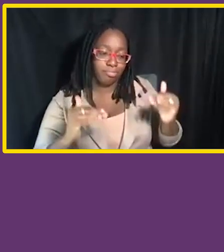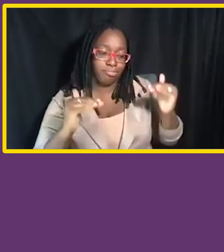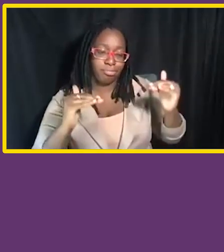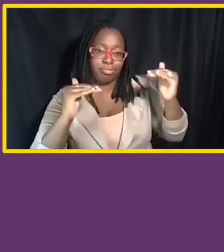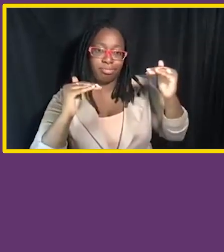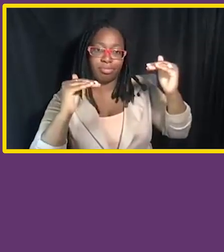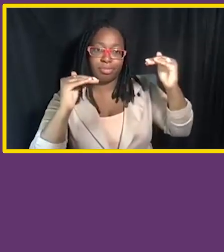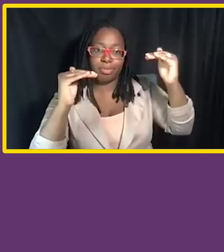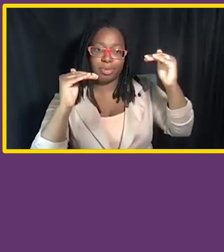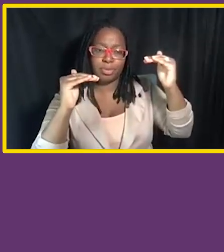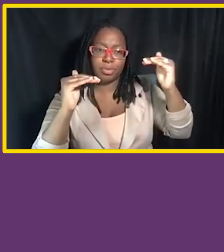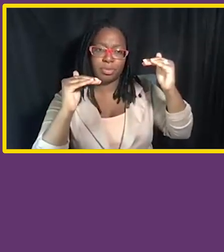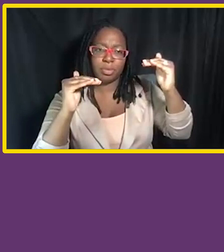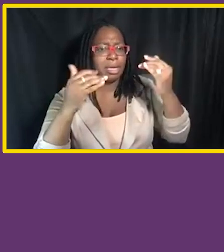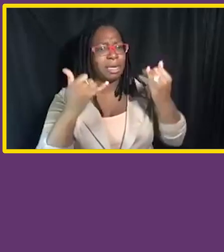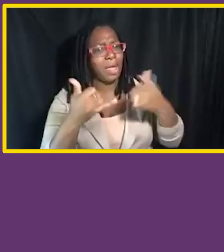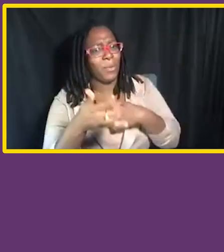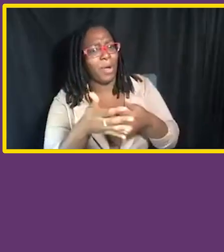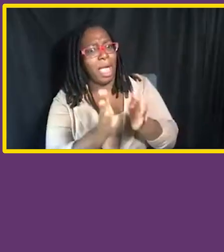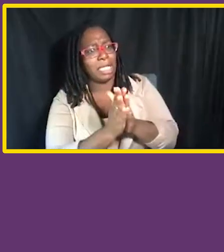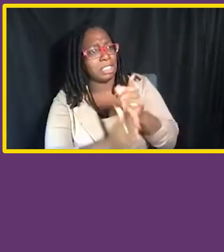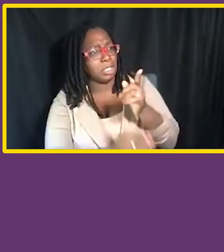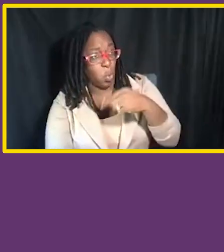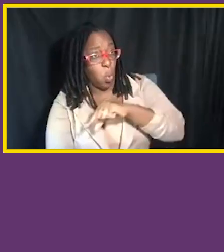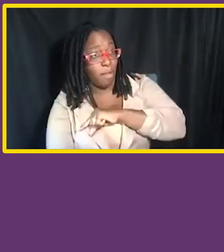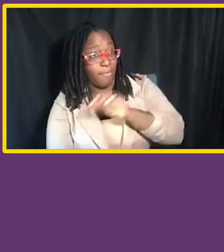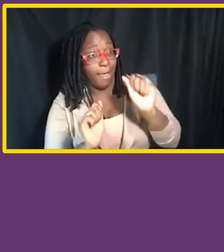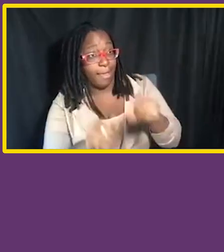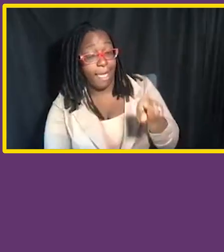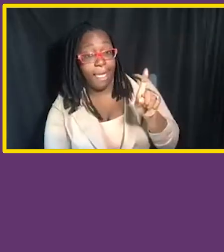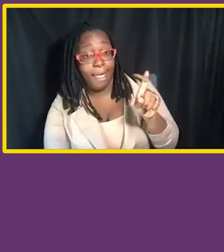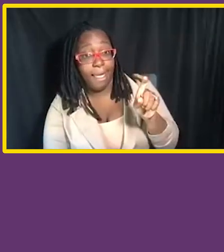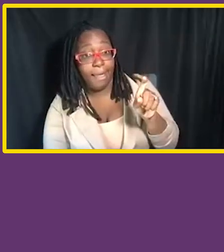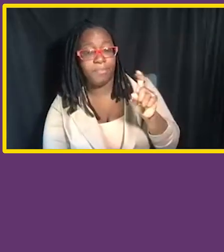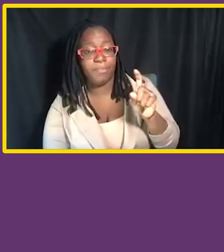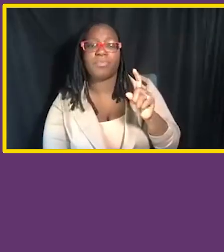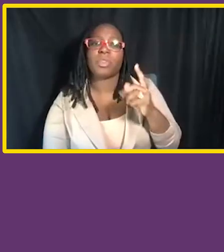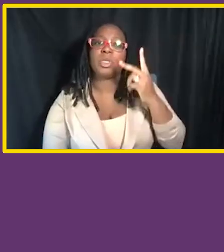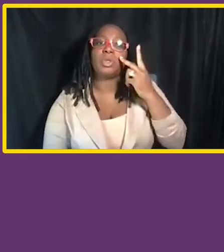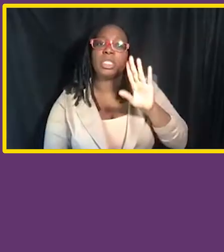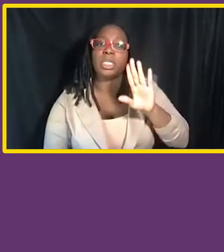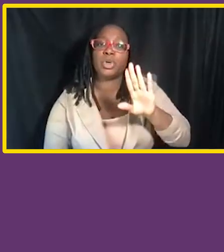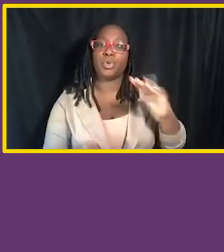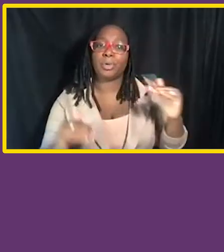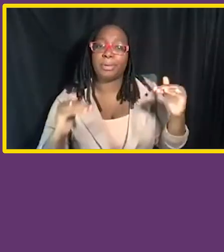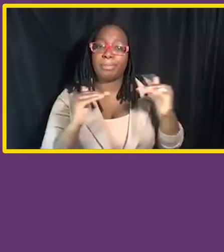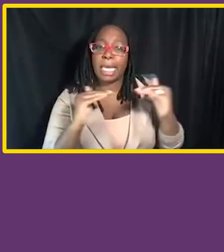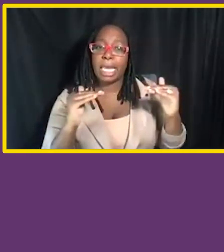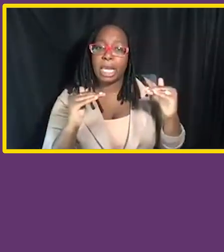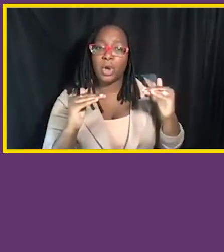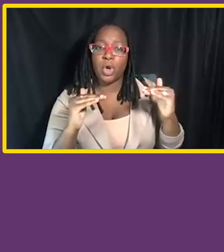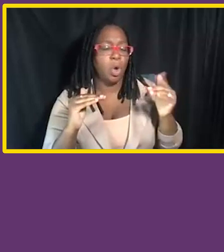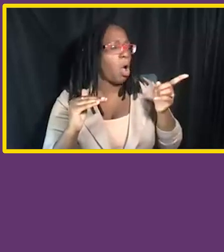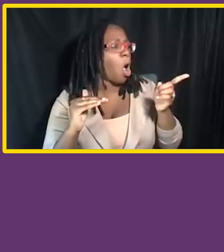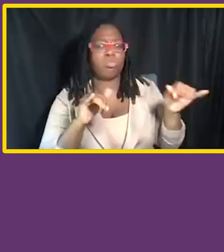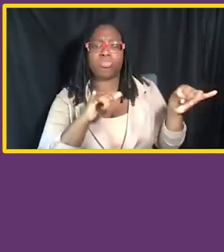asking, is she qualified to do a job? And you're looking at her peer, and somehow that peer is being considered on par with